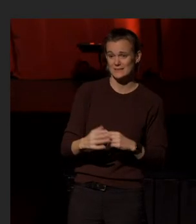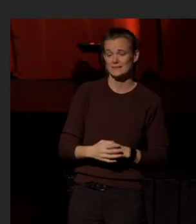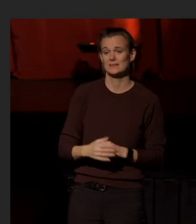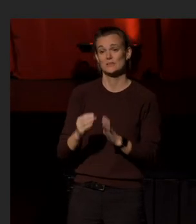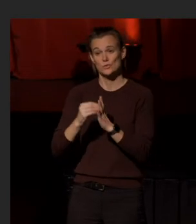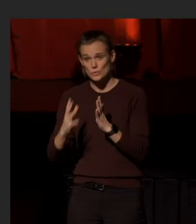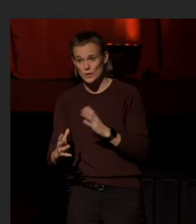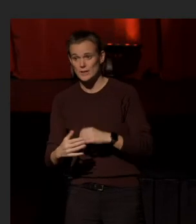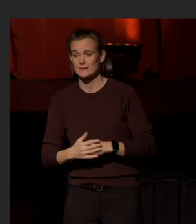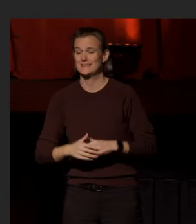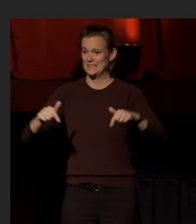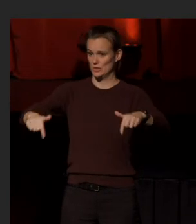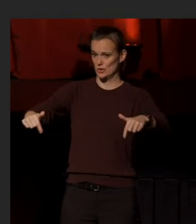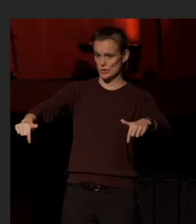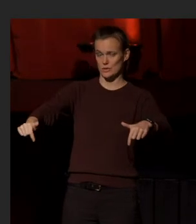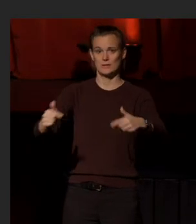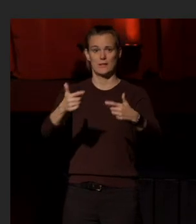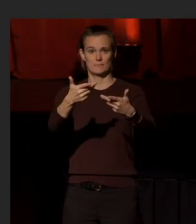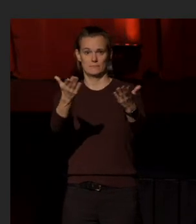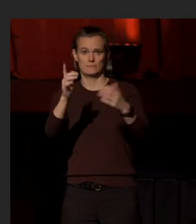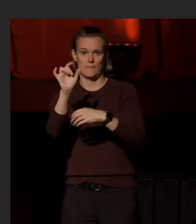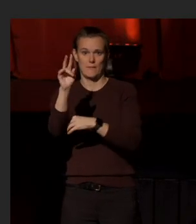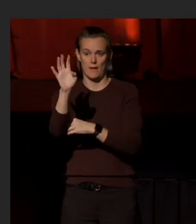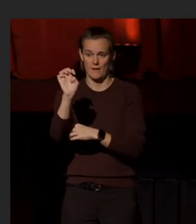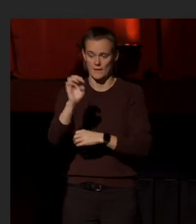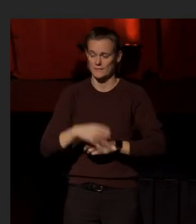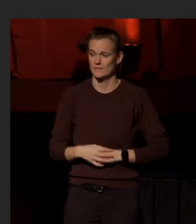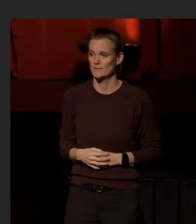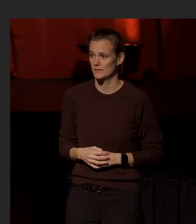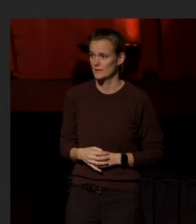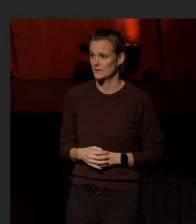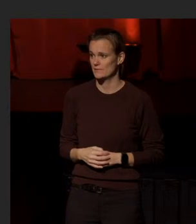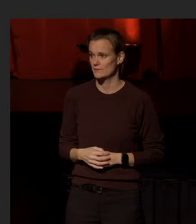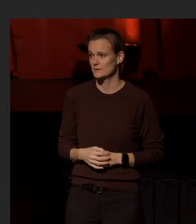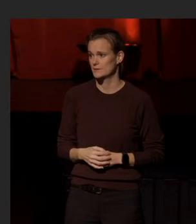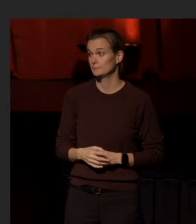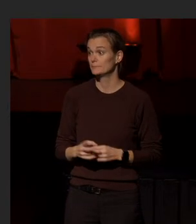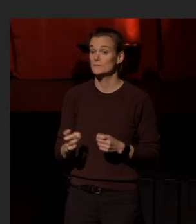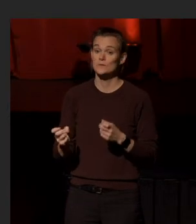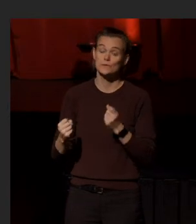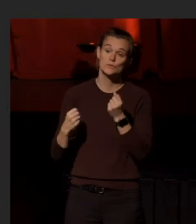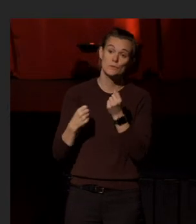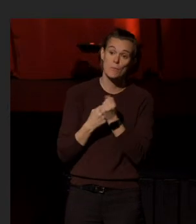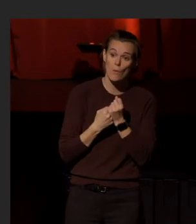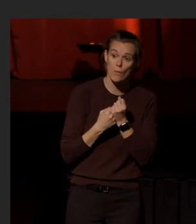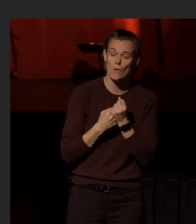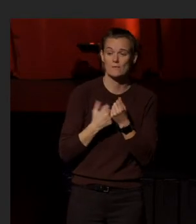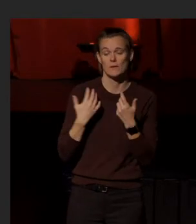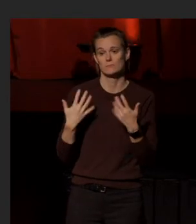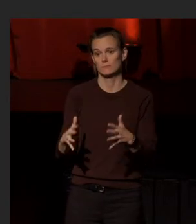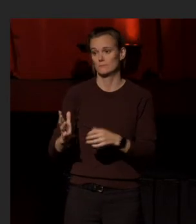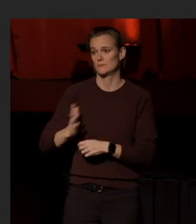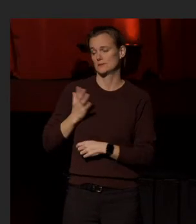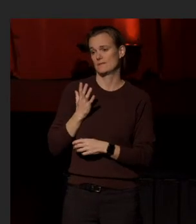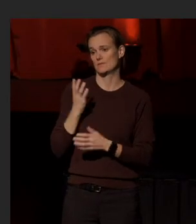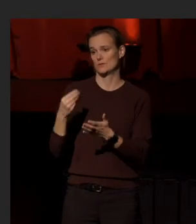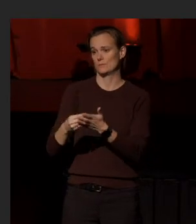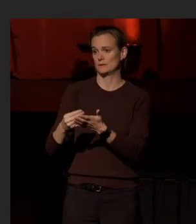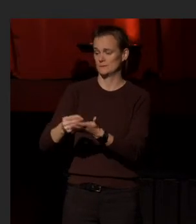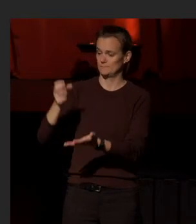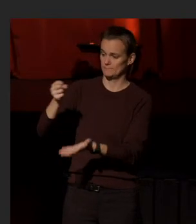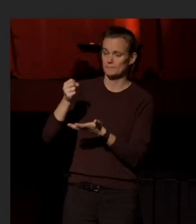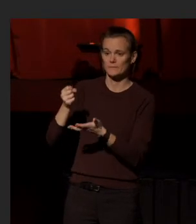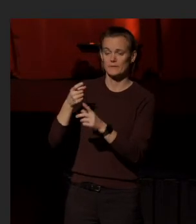world. We wouldn't be nearly as effective in doing this without the support of our official sponsor, CBC Nova